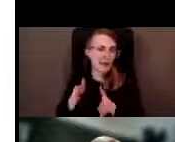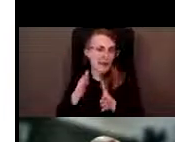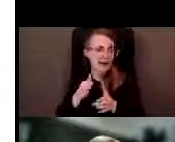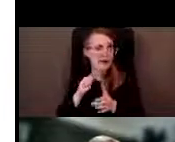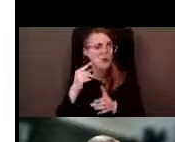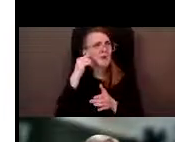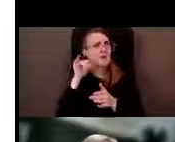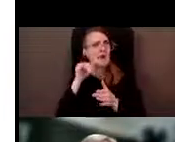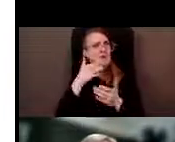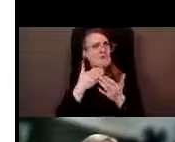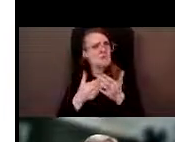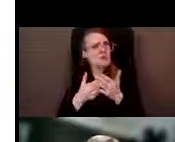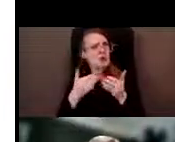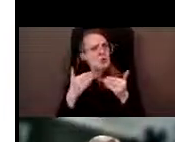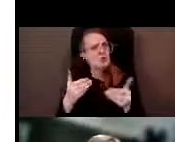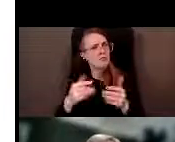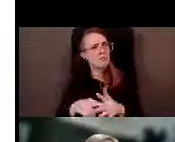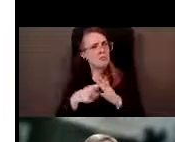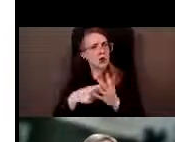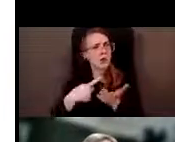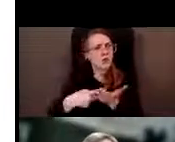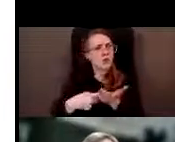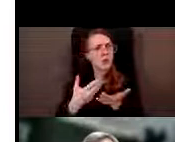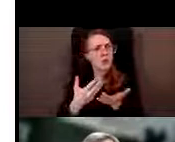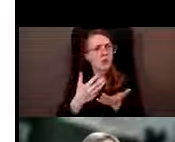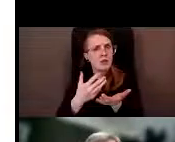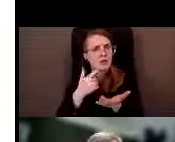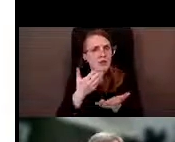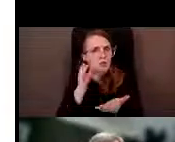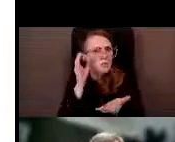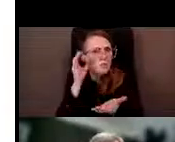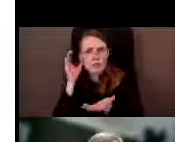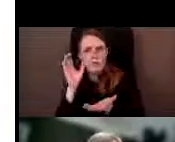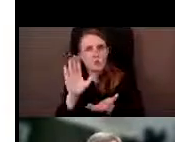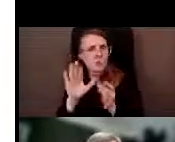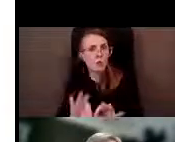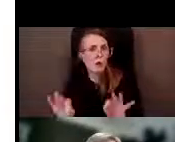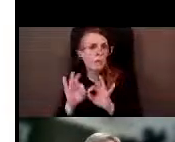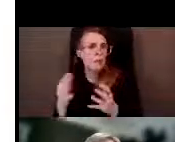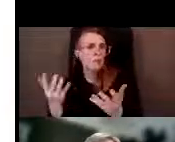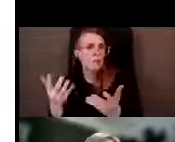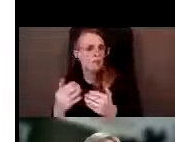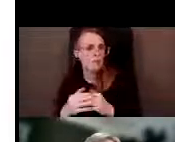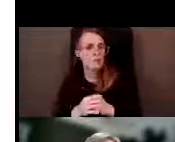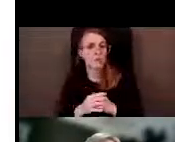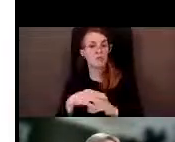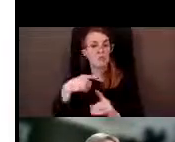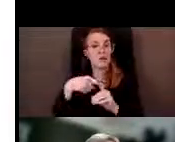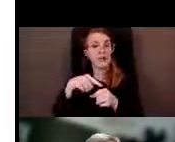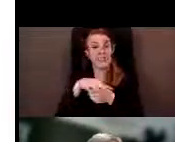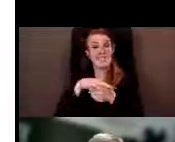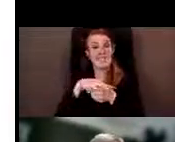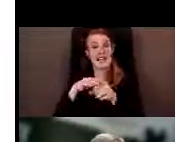to understand what's truly important to you. And then we also looked in that first session at site analysis and